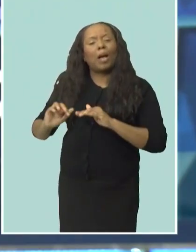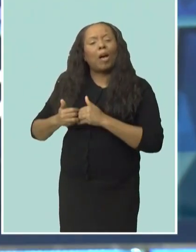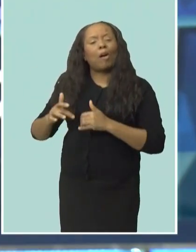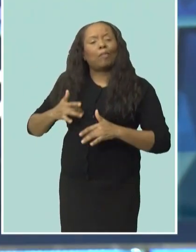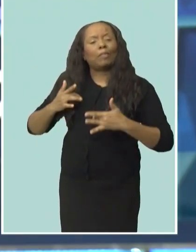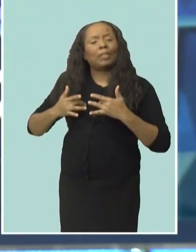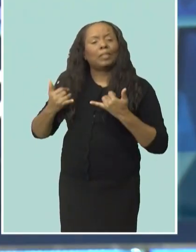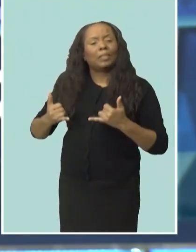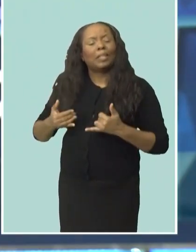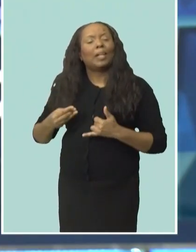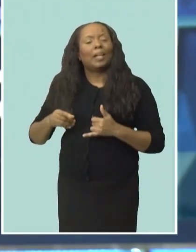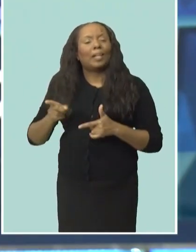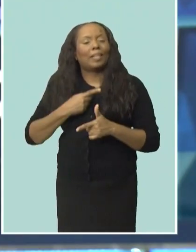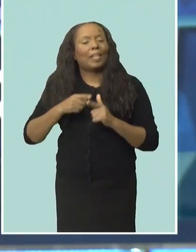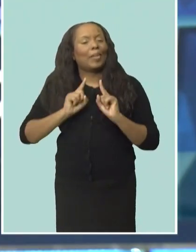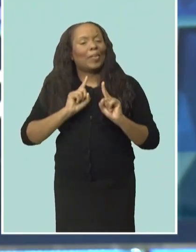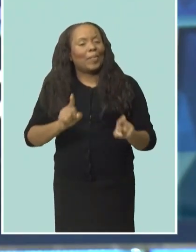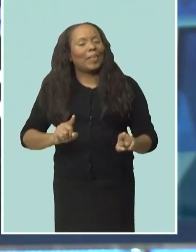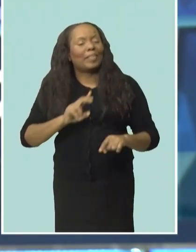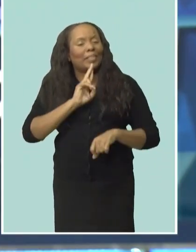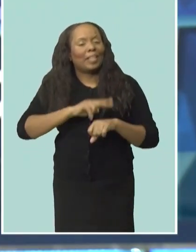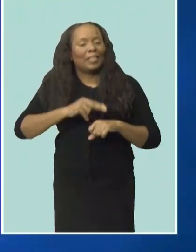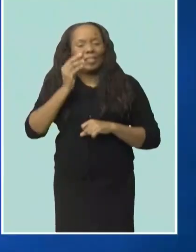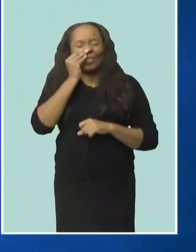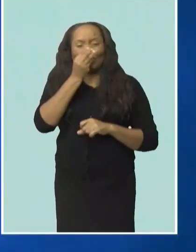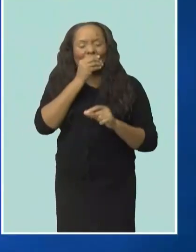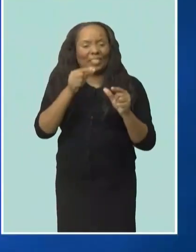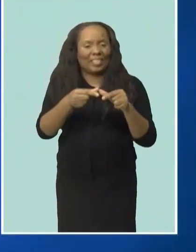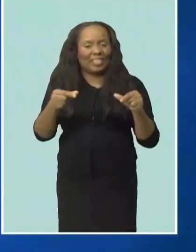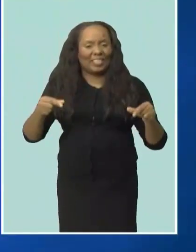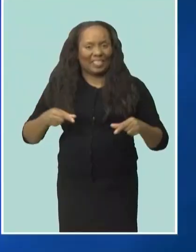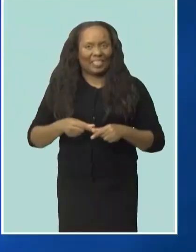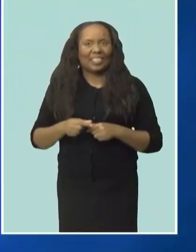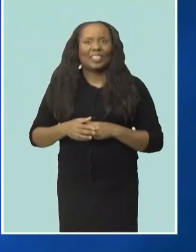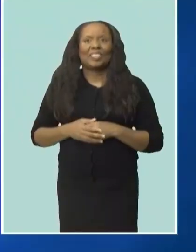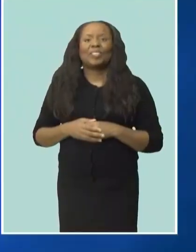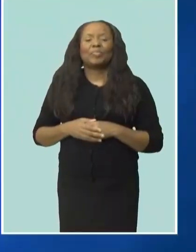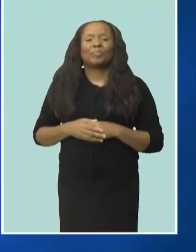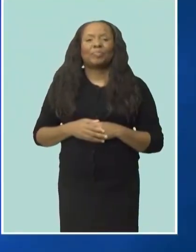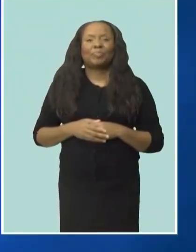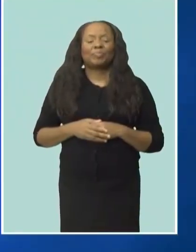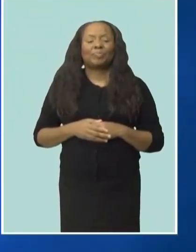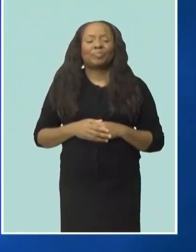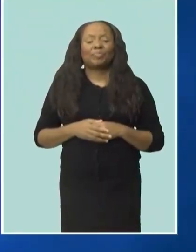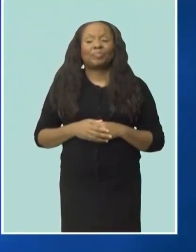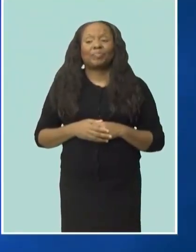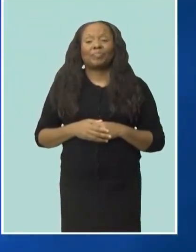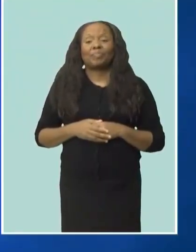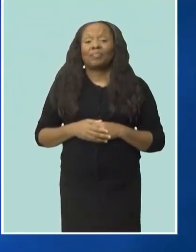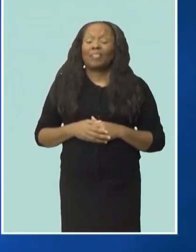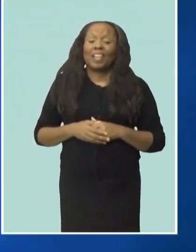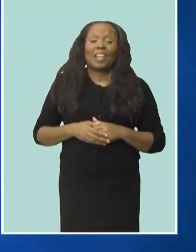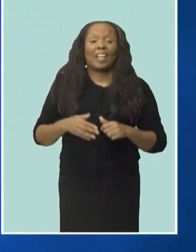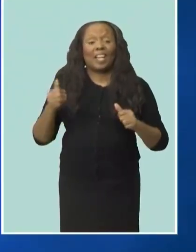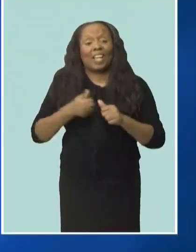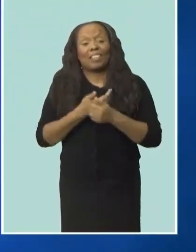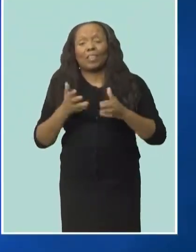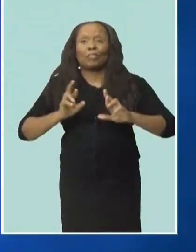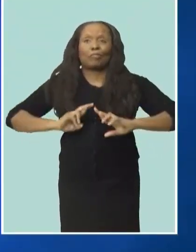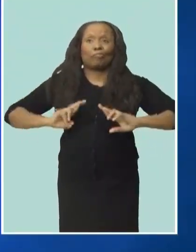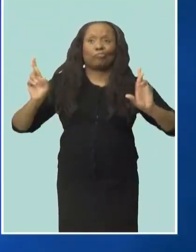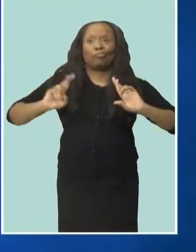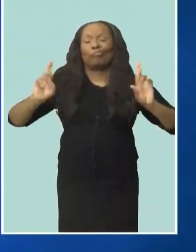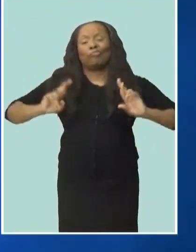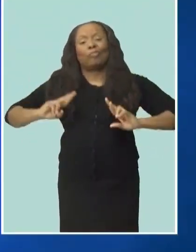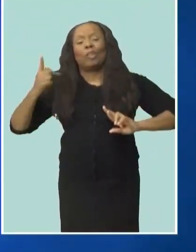Botanical Gardens to check up on preparations for the show. The countdown is on for one of the most anticipated events on the